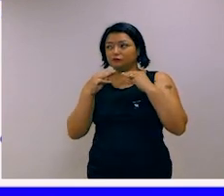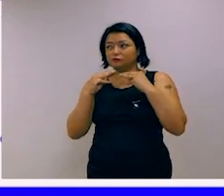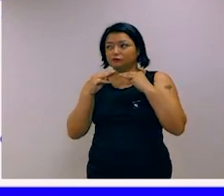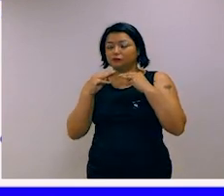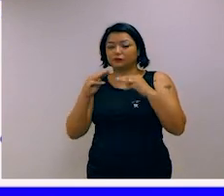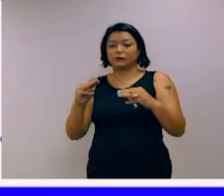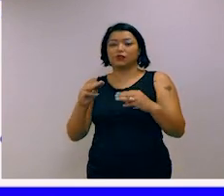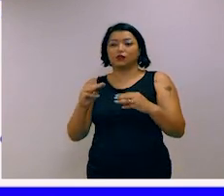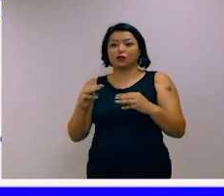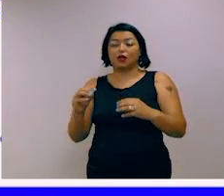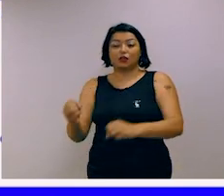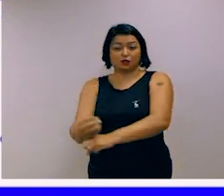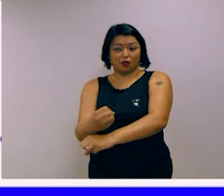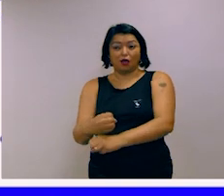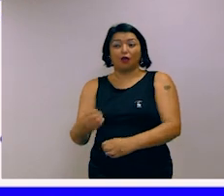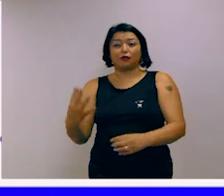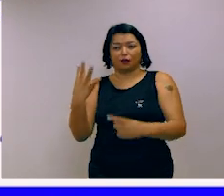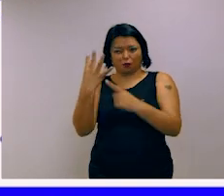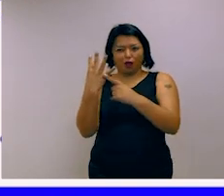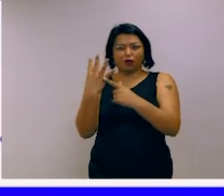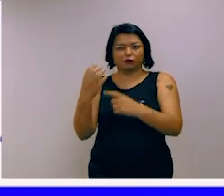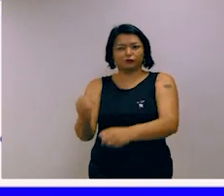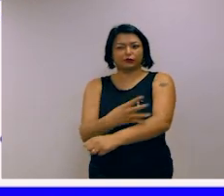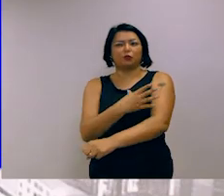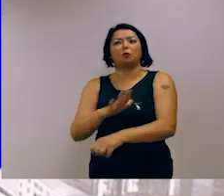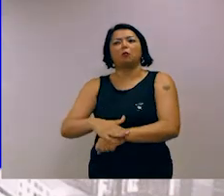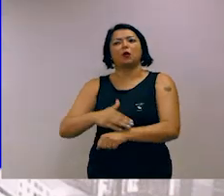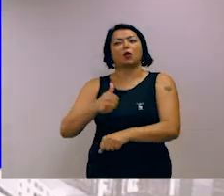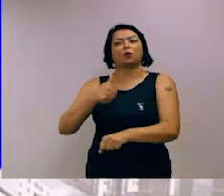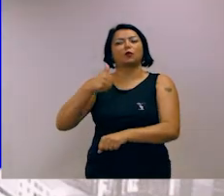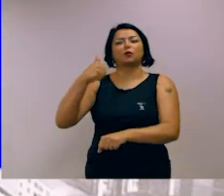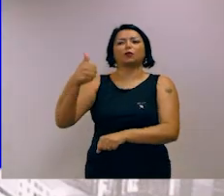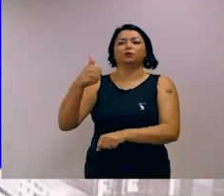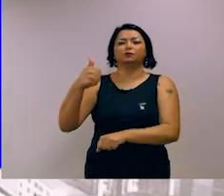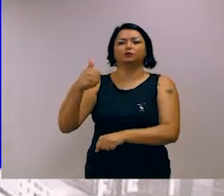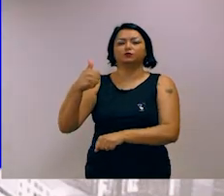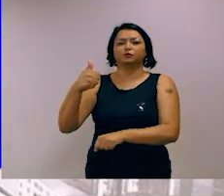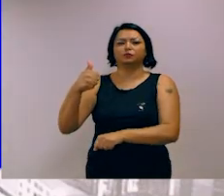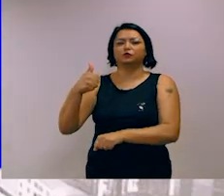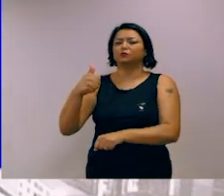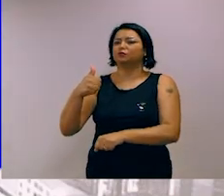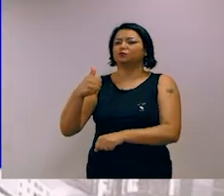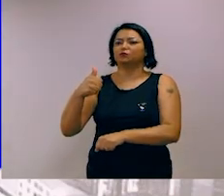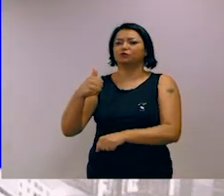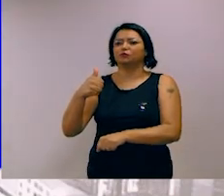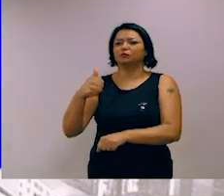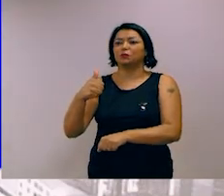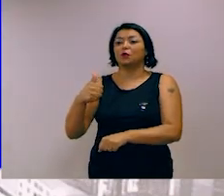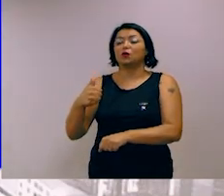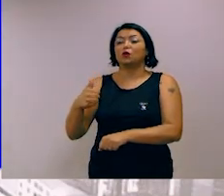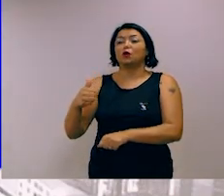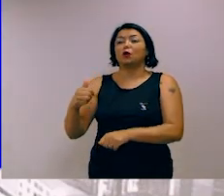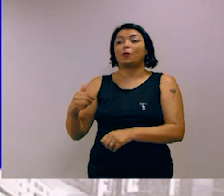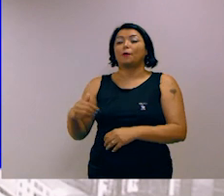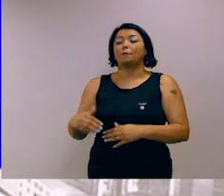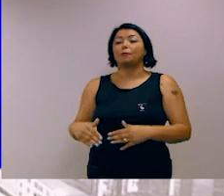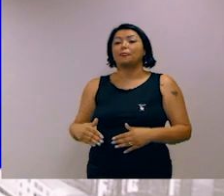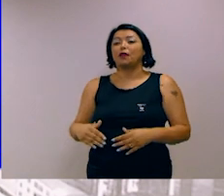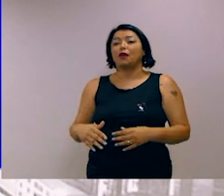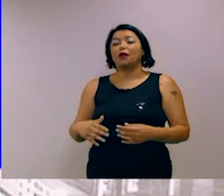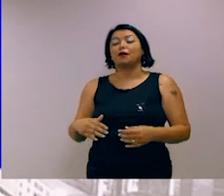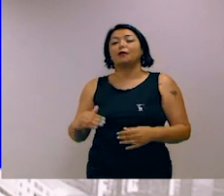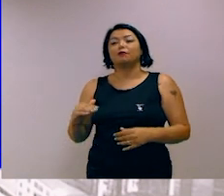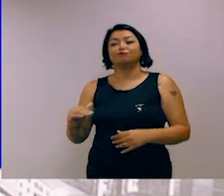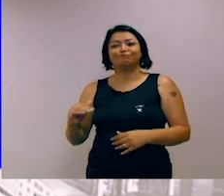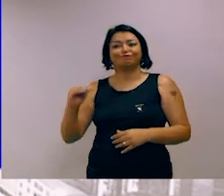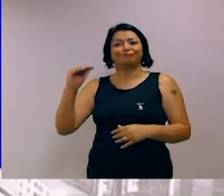by about 33%, which helped us to save 400,000 waiting days for